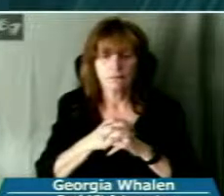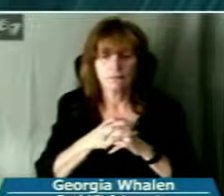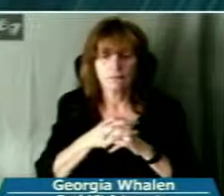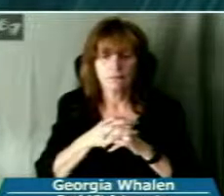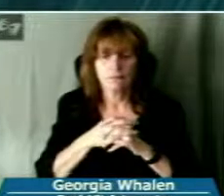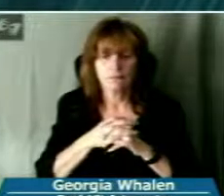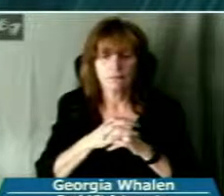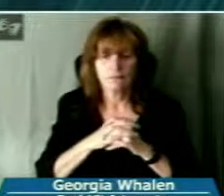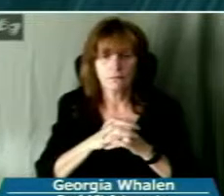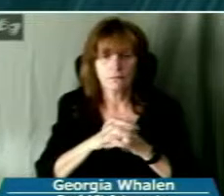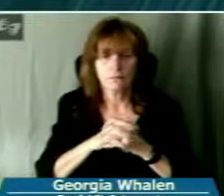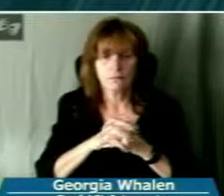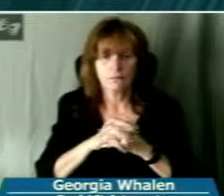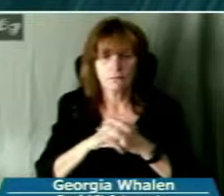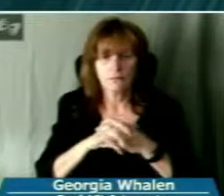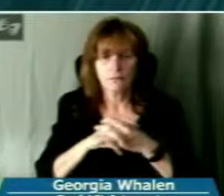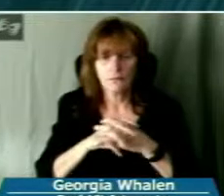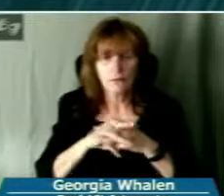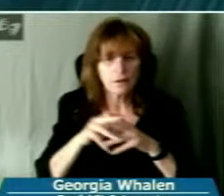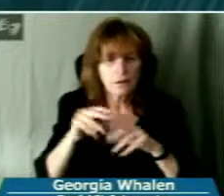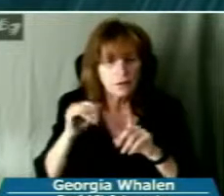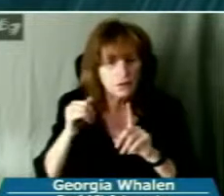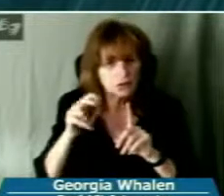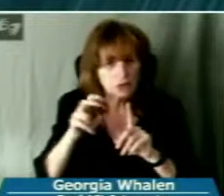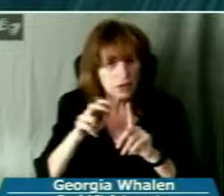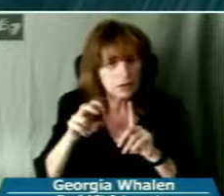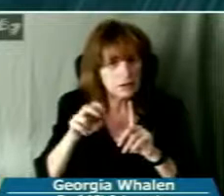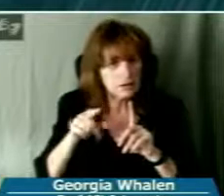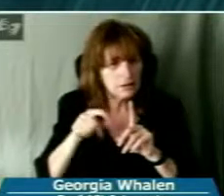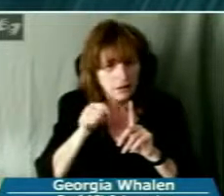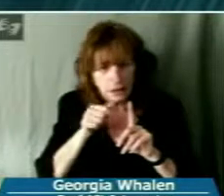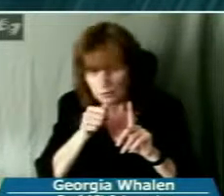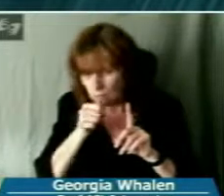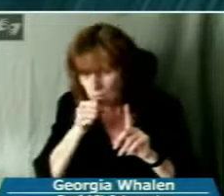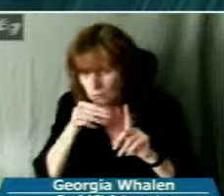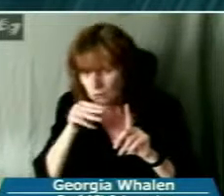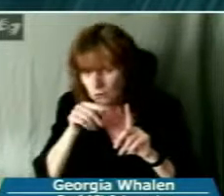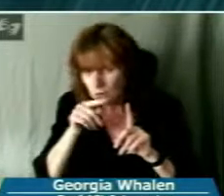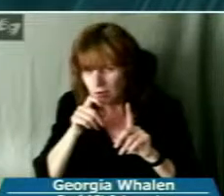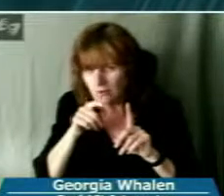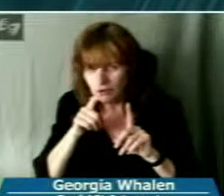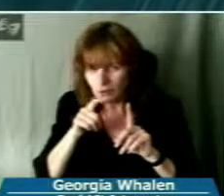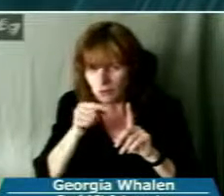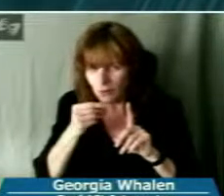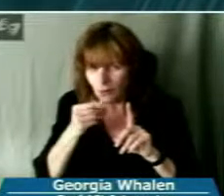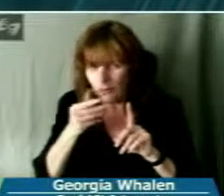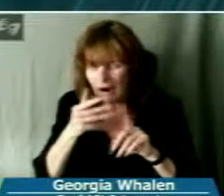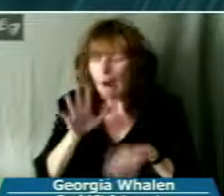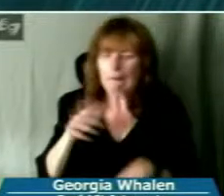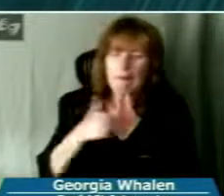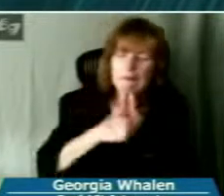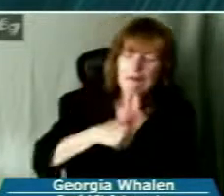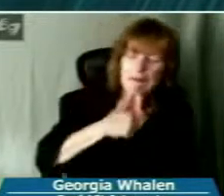Mr. Mayor, I think we just have you on mute there. I'm sorry. Yes, you do. Yeah, I just unmuted myself. Thanks.